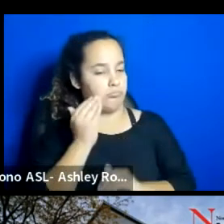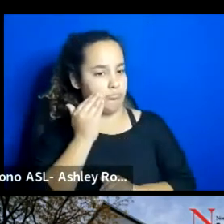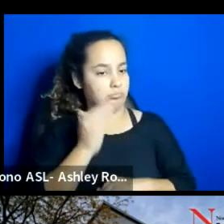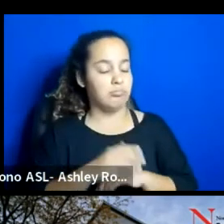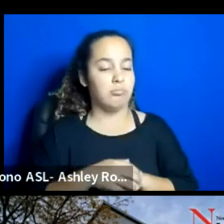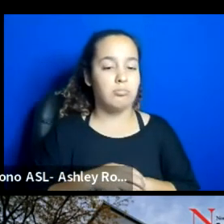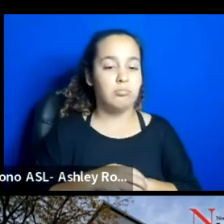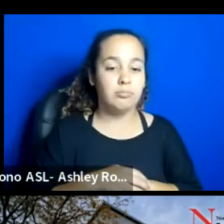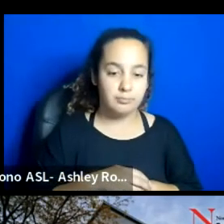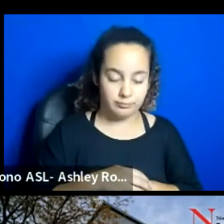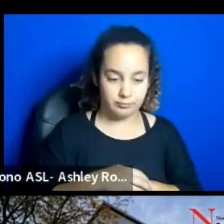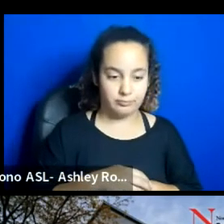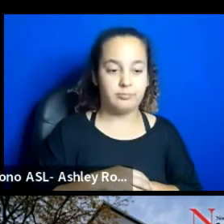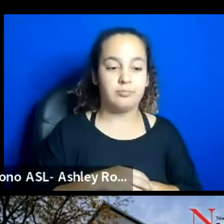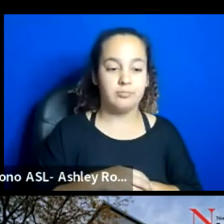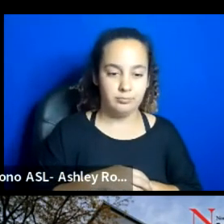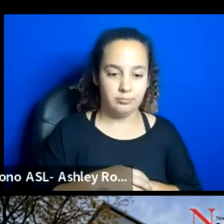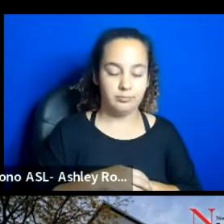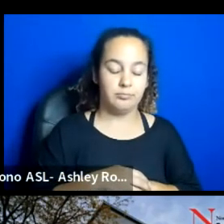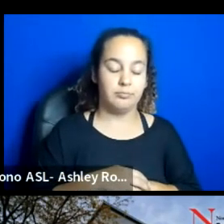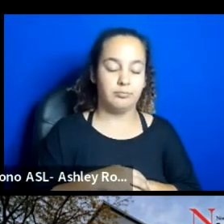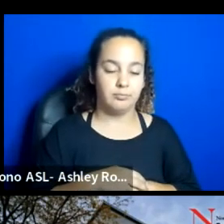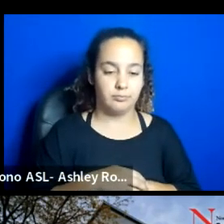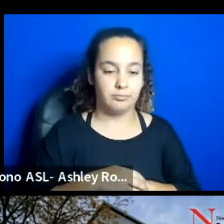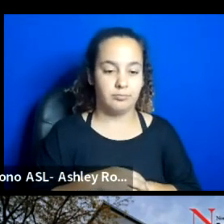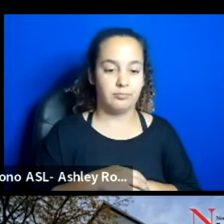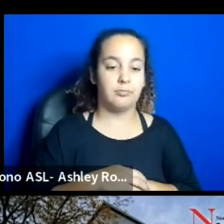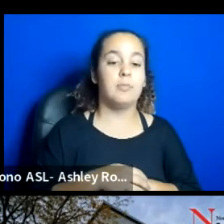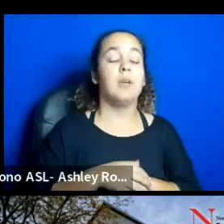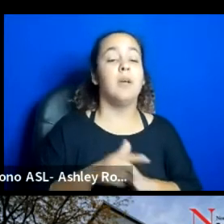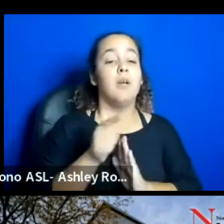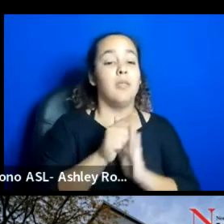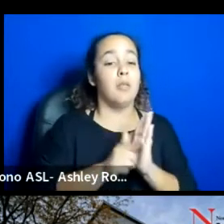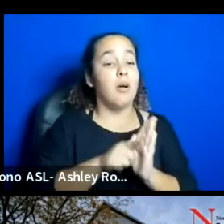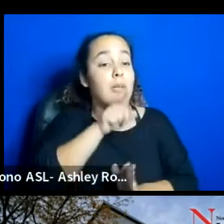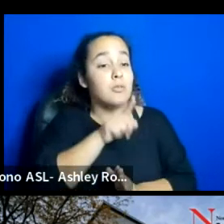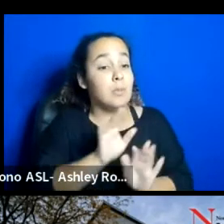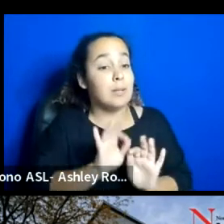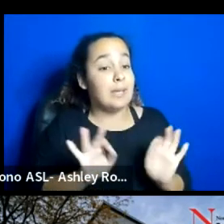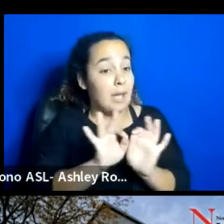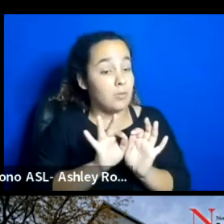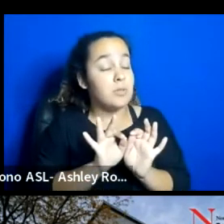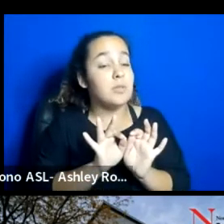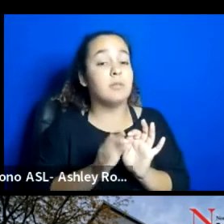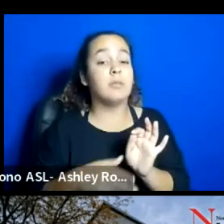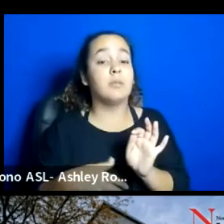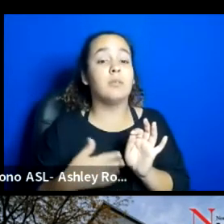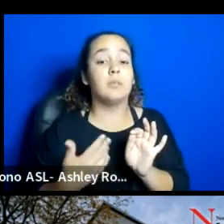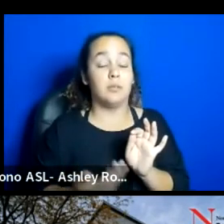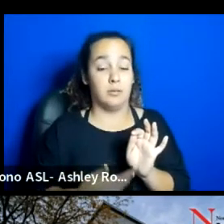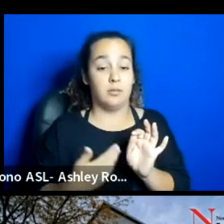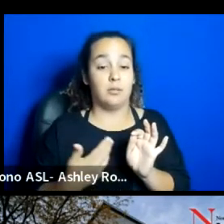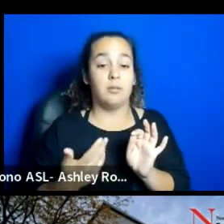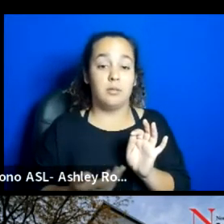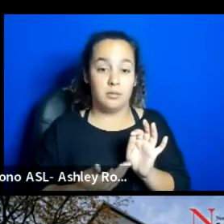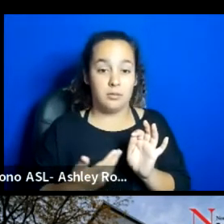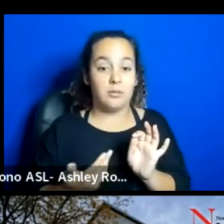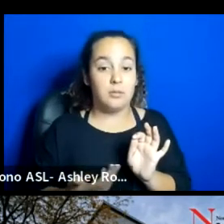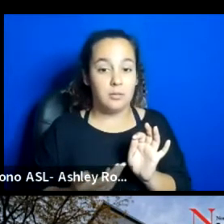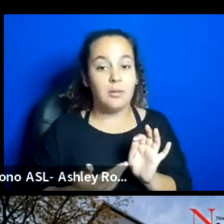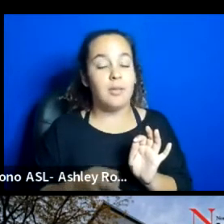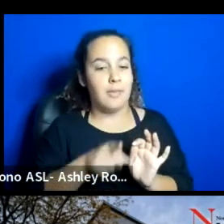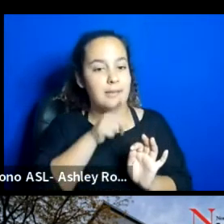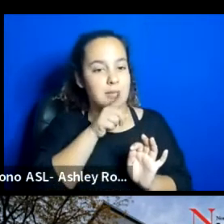which is coming into being. And the law that really counts is that affects access to our